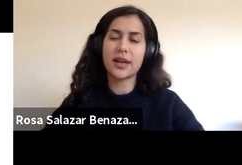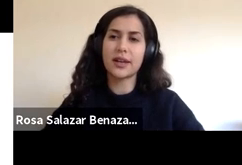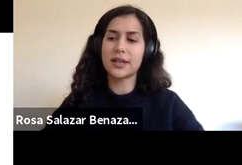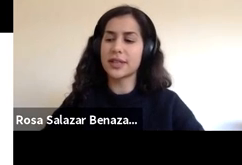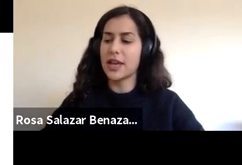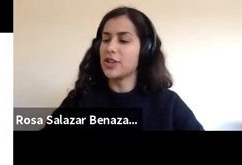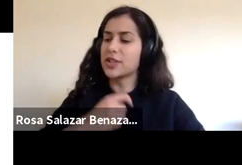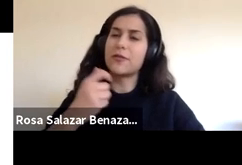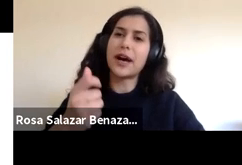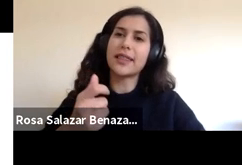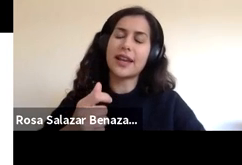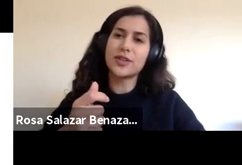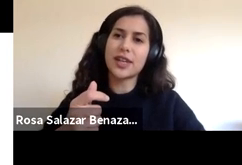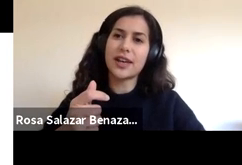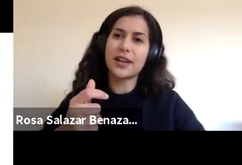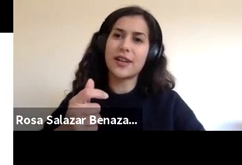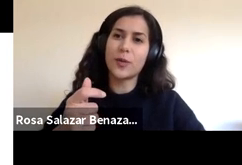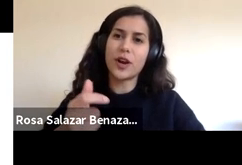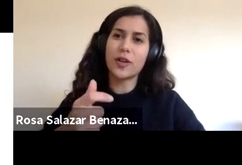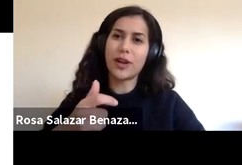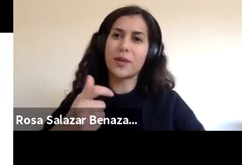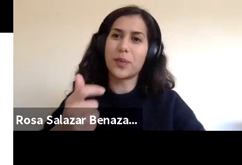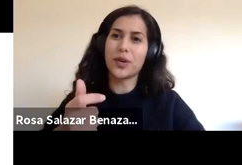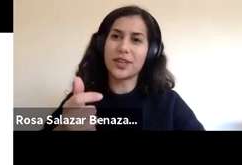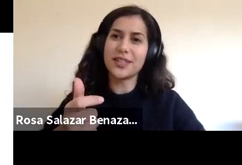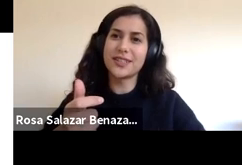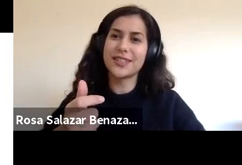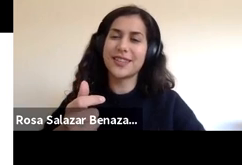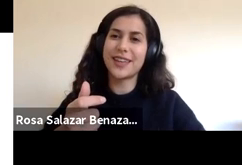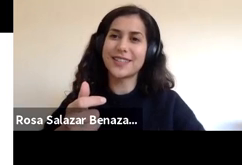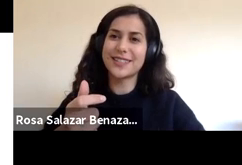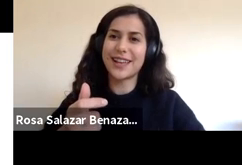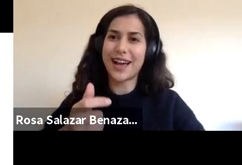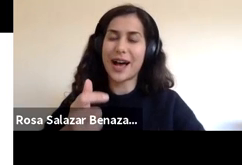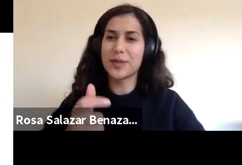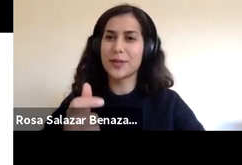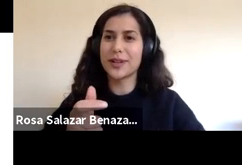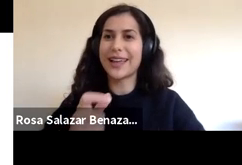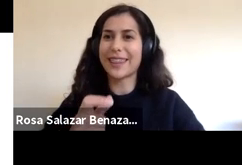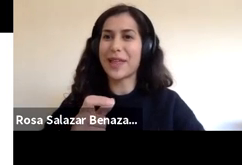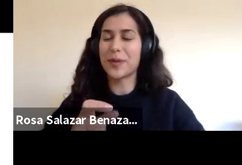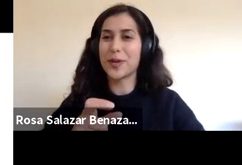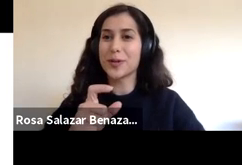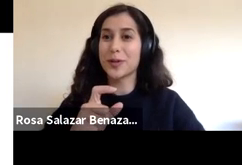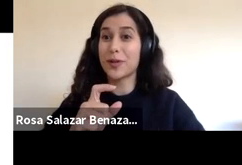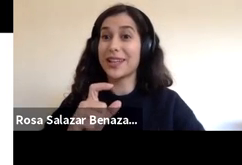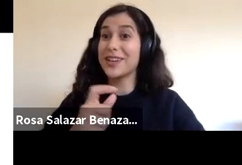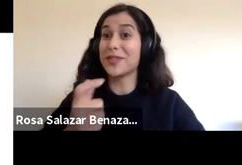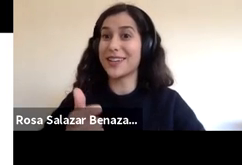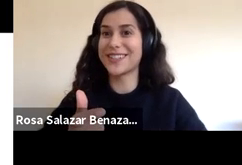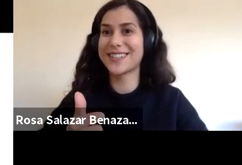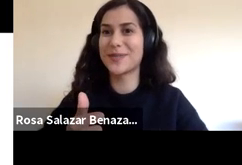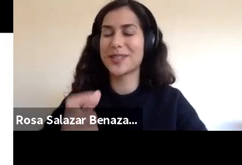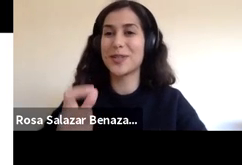what you said is just the fact that you said we are great employees. That's absolutely like that, but you're also